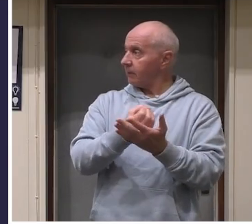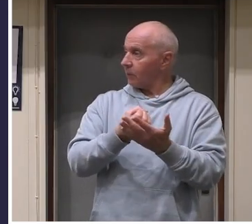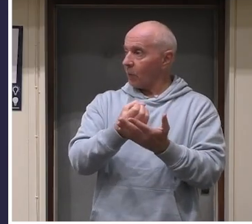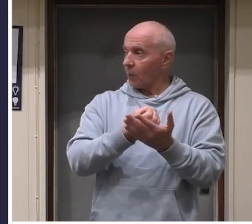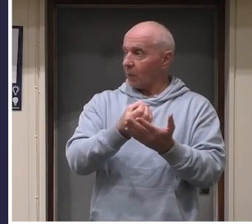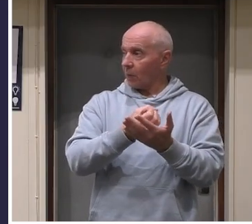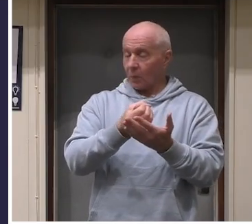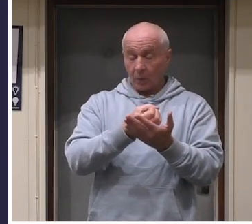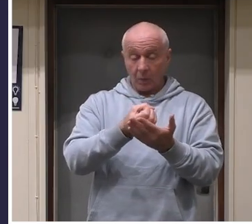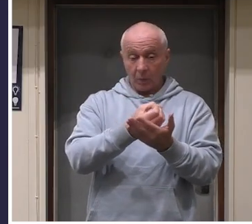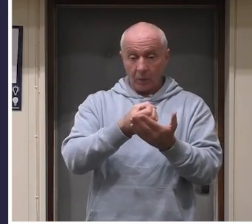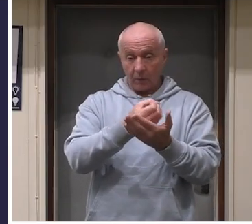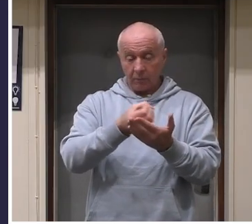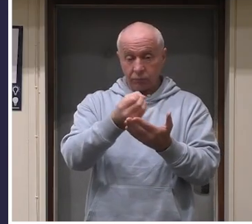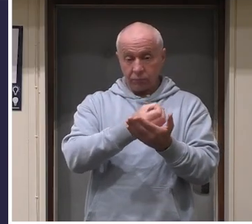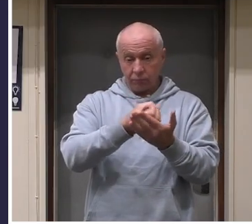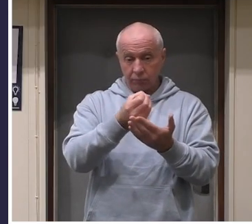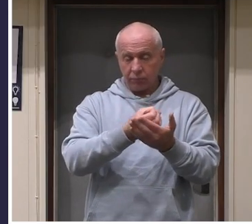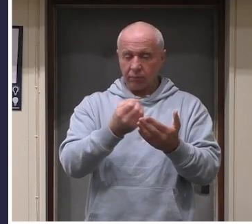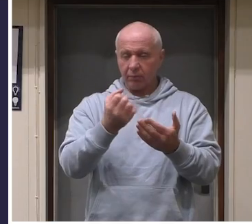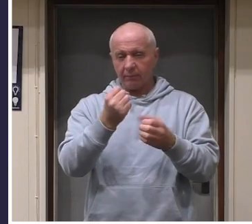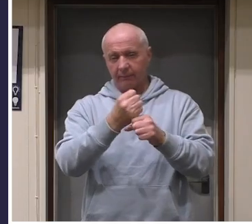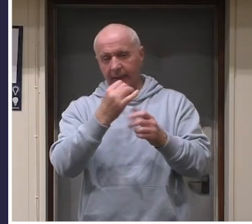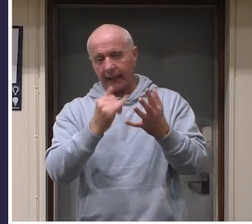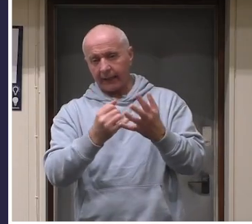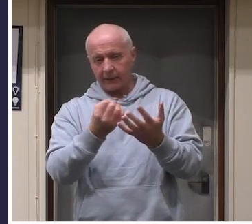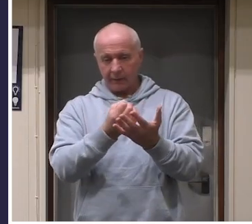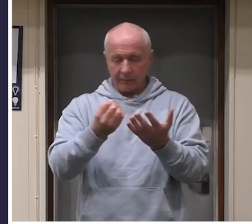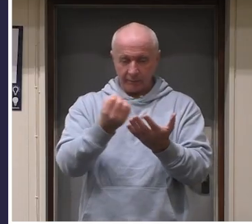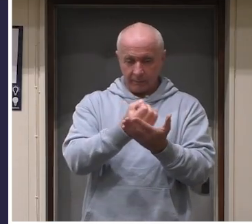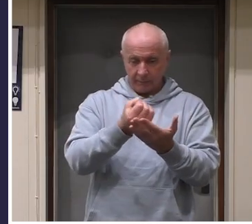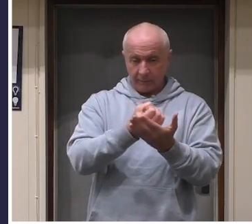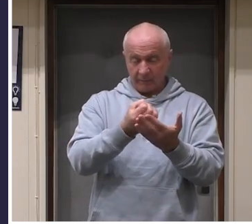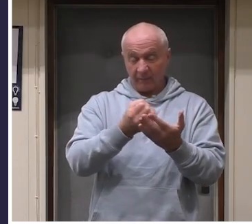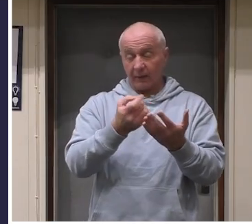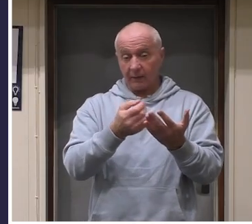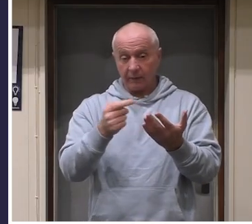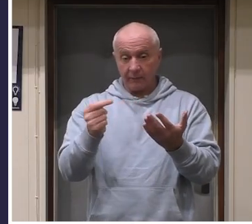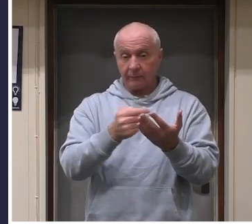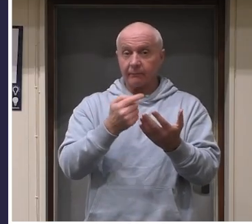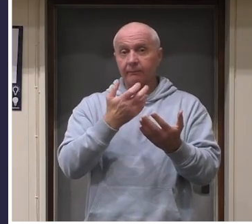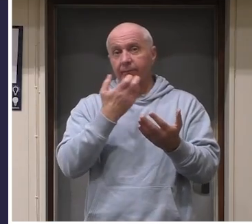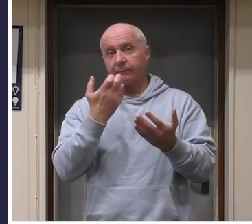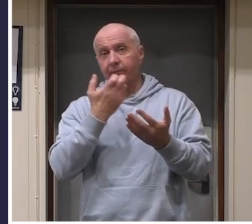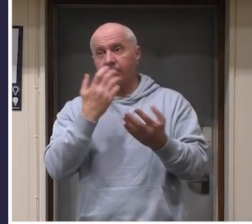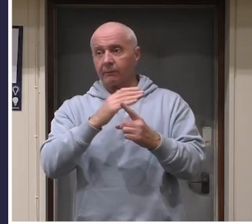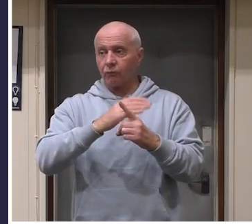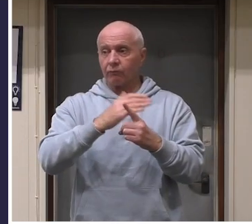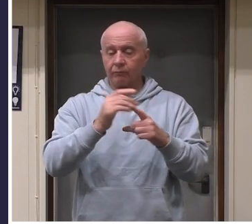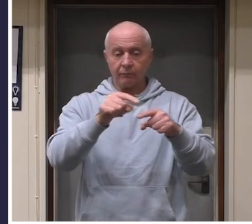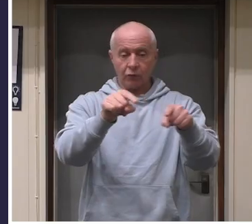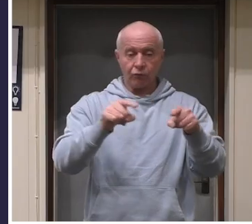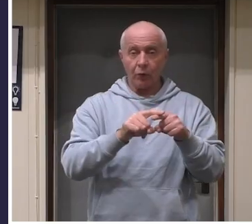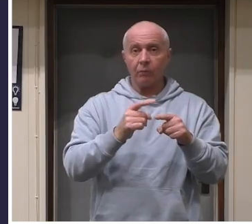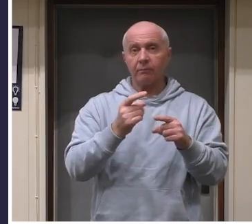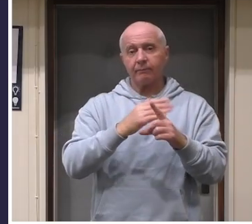get moved around by the gas molecules that hit it, and gas molecules have a temperature of room temperature,